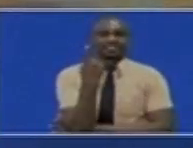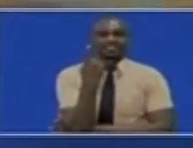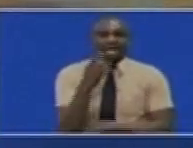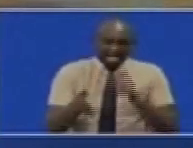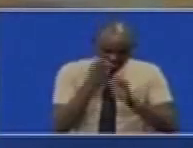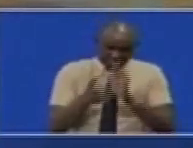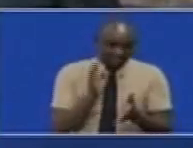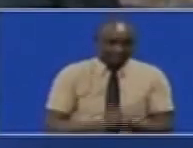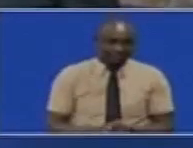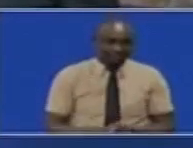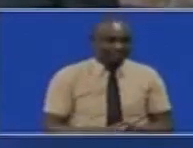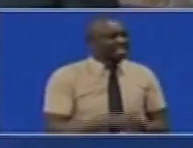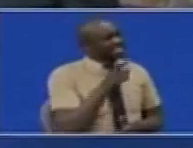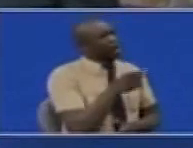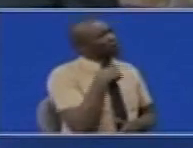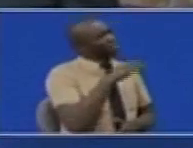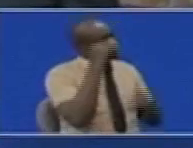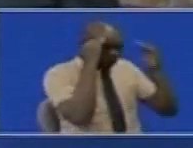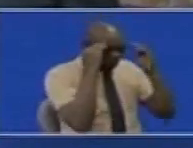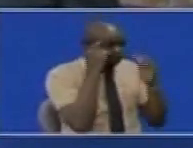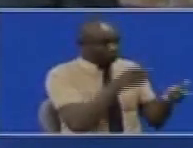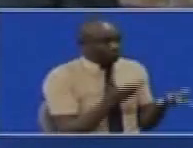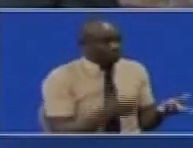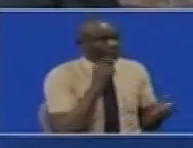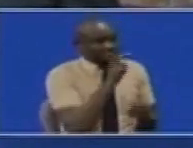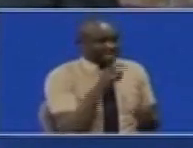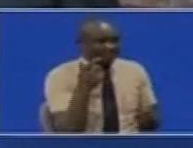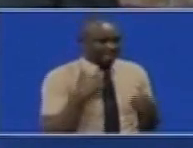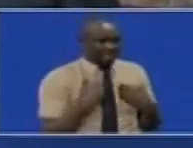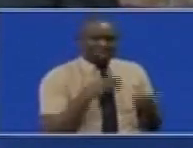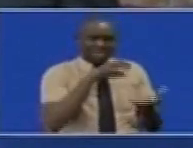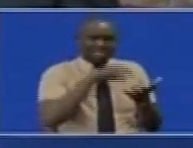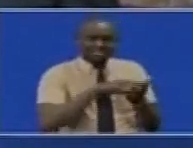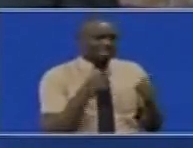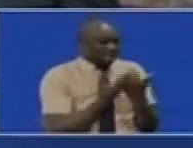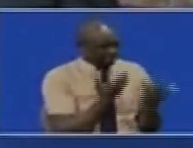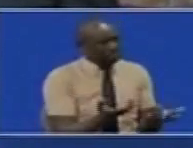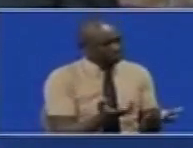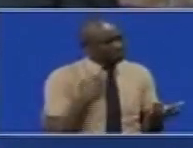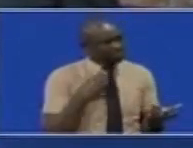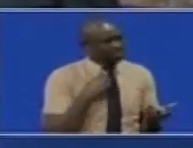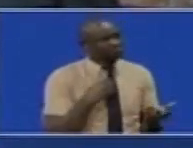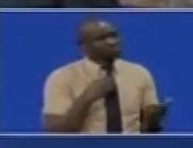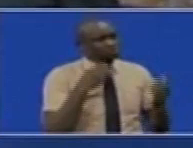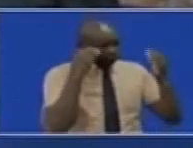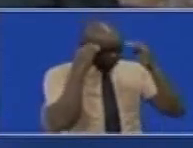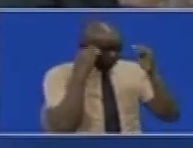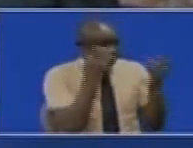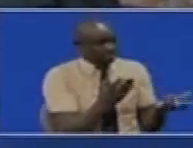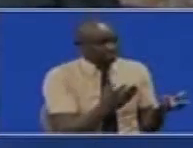urgently. So how does this court solve the runarounds we've seen some of these cases take in as far as the judiciary is